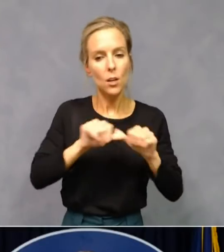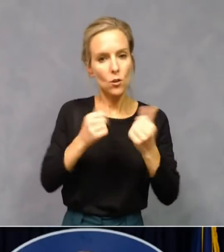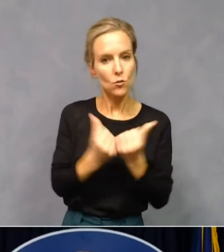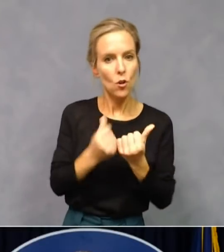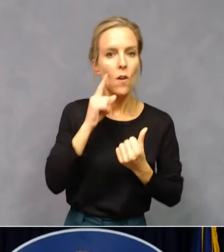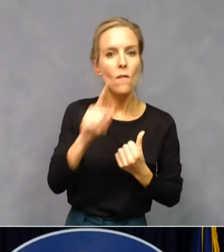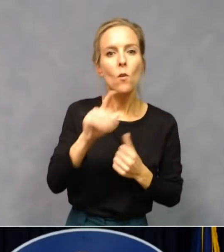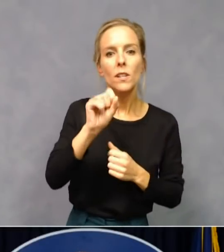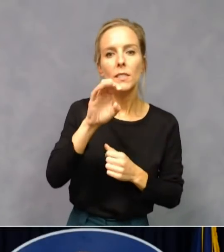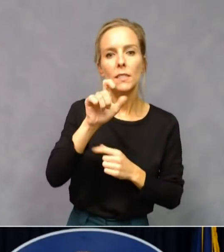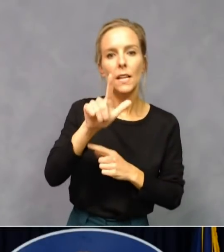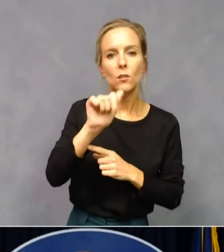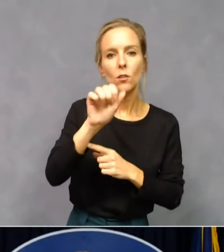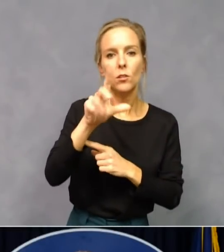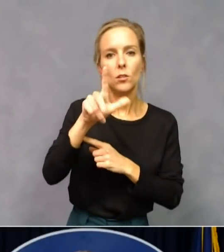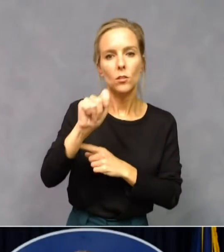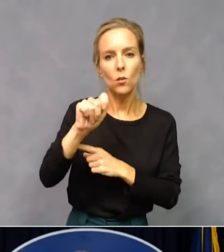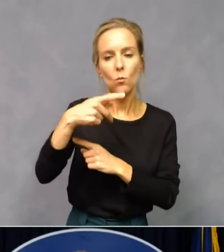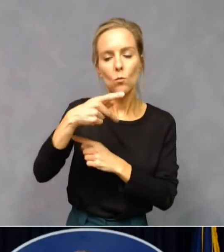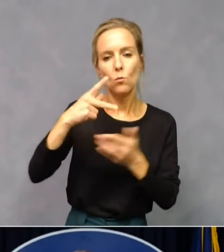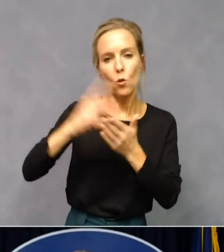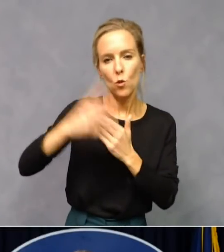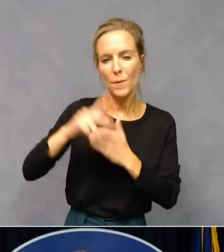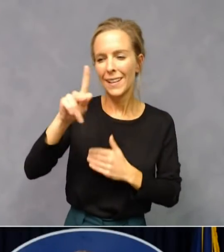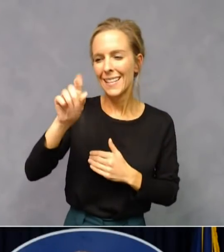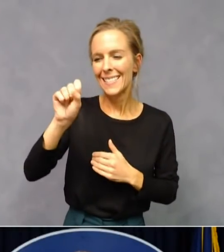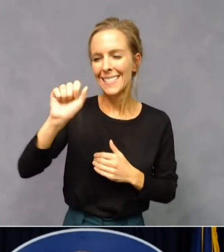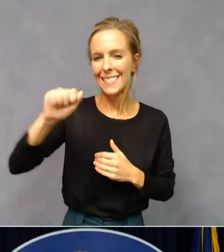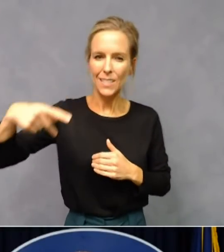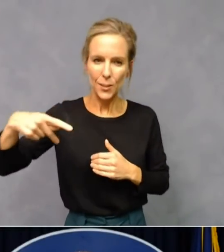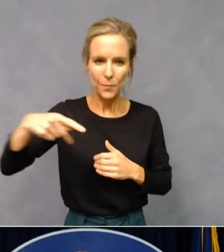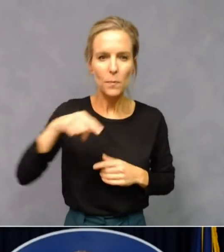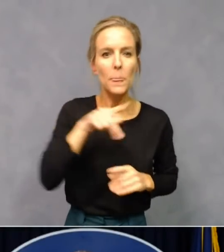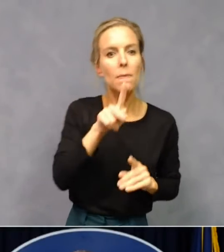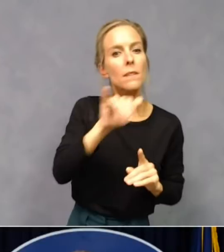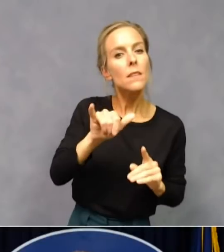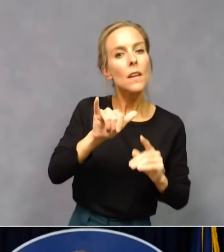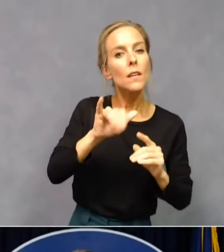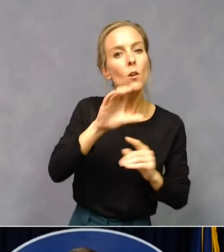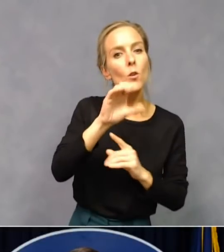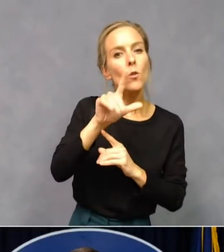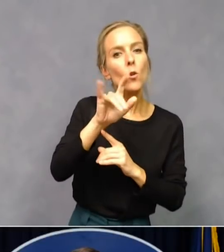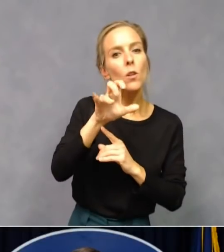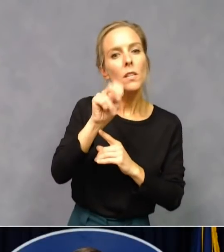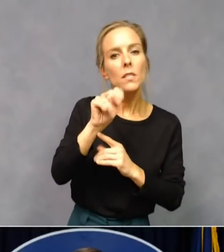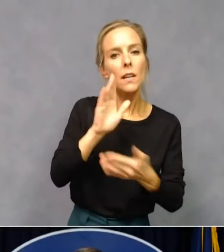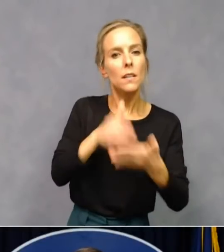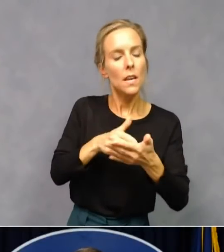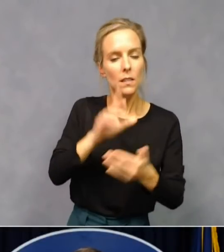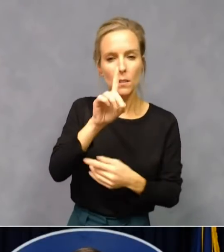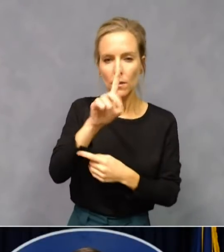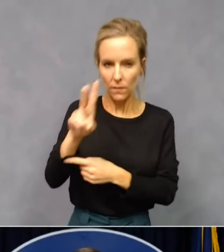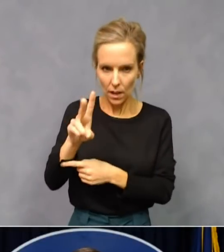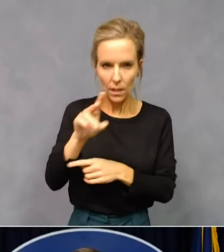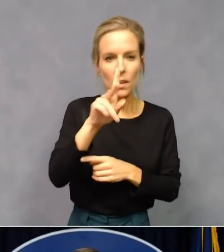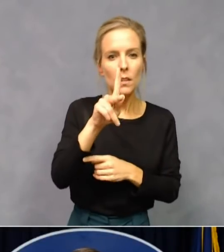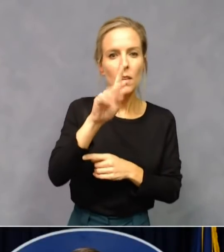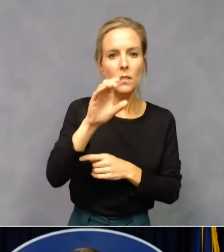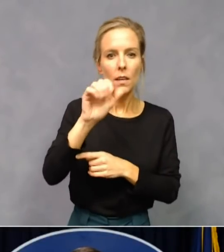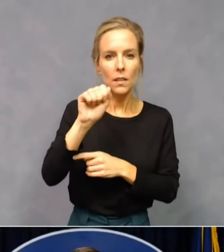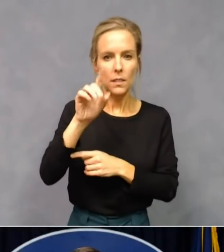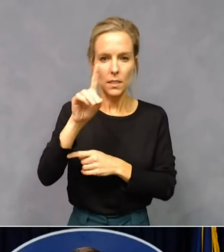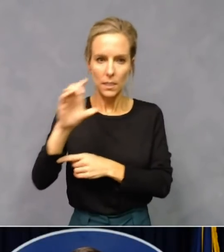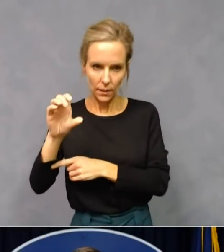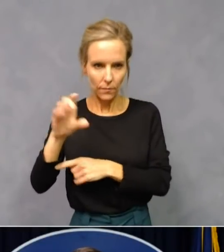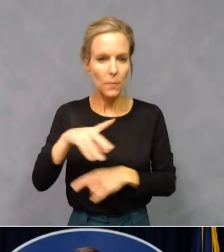Programs, that's KSAP, the Kentucky Coalition Against Domestic Violence, and the Children's Advocacy Centers of Kentucky. Three